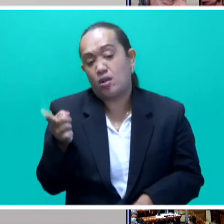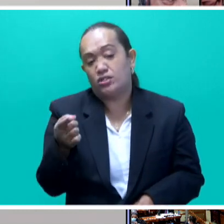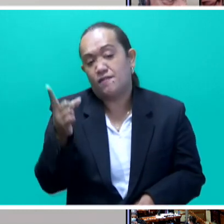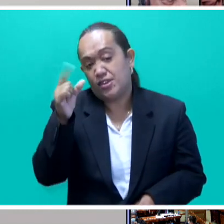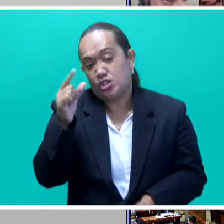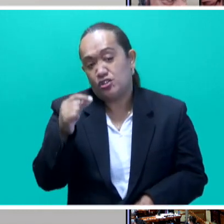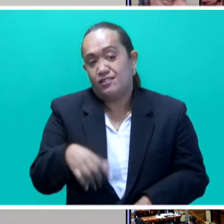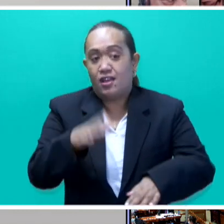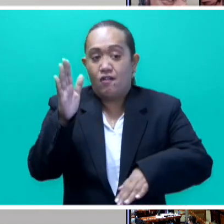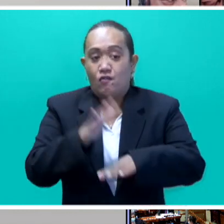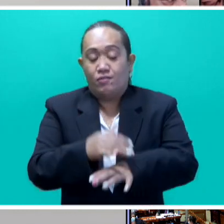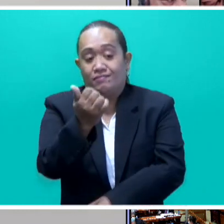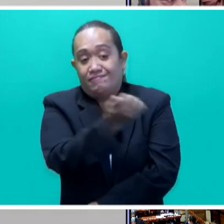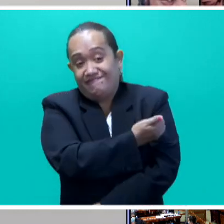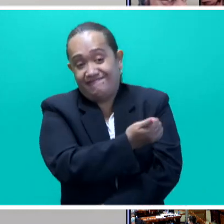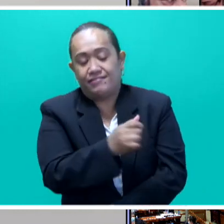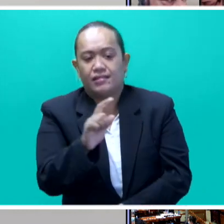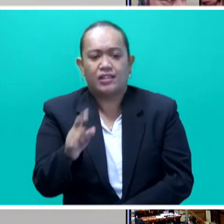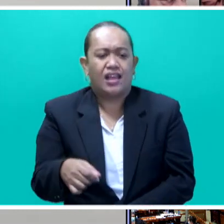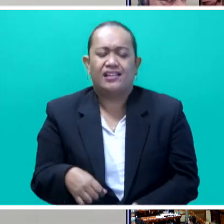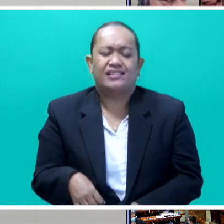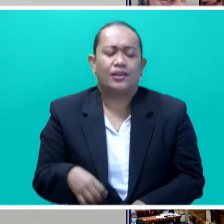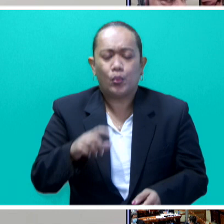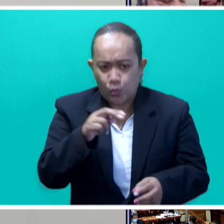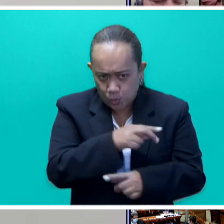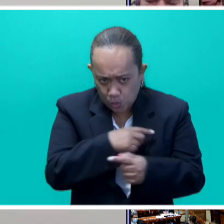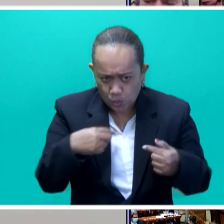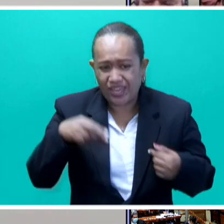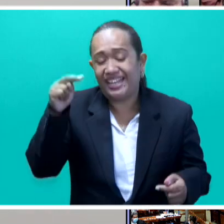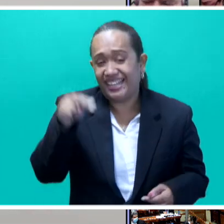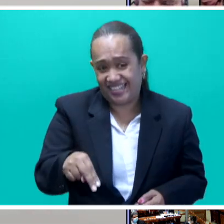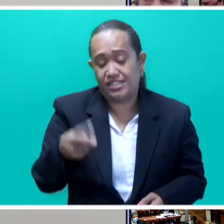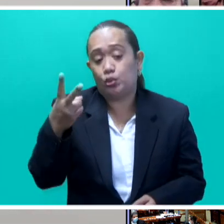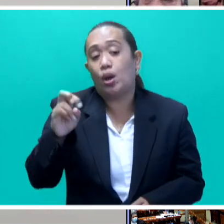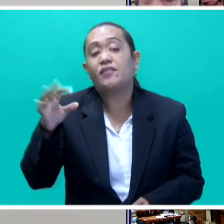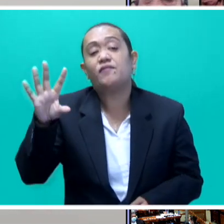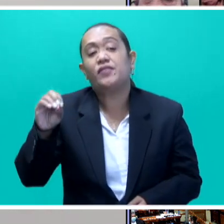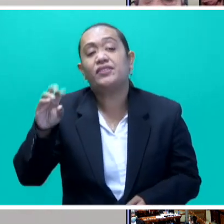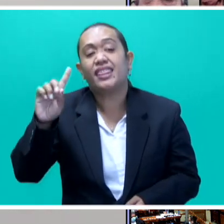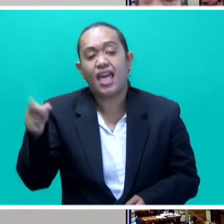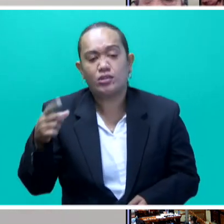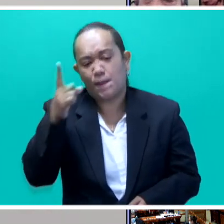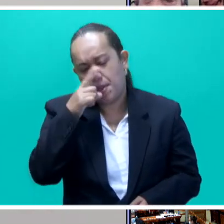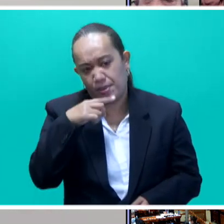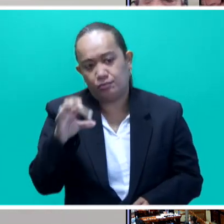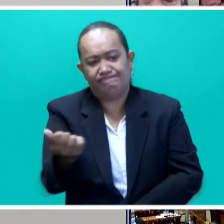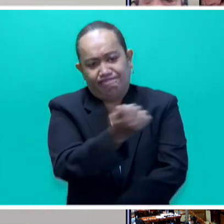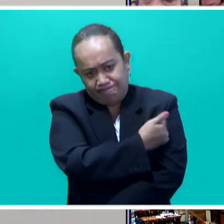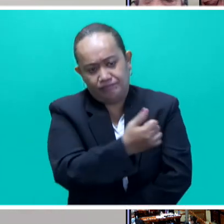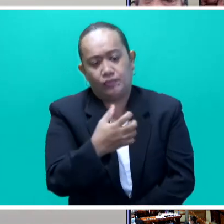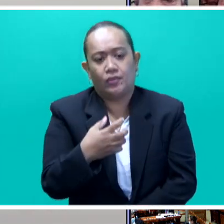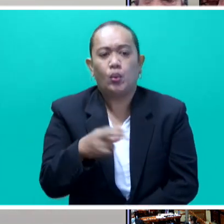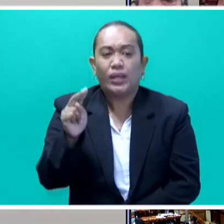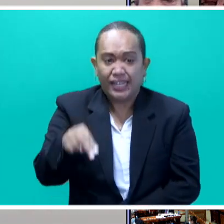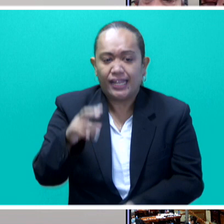not a statement that I make lightly, sir. We need to get back to work. We need to make our country feel good again. We need